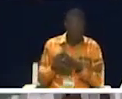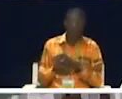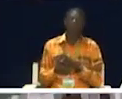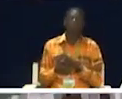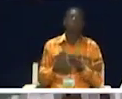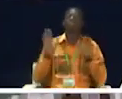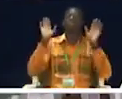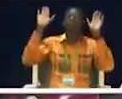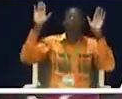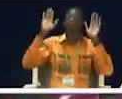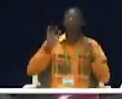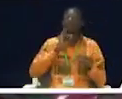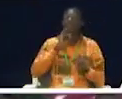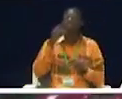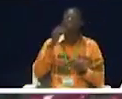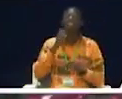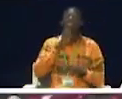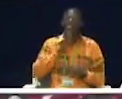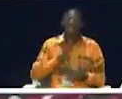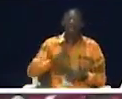Wonder is the elder brother of sign.